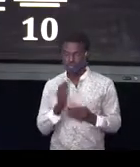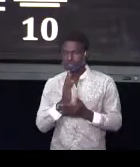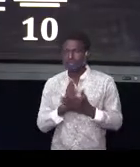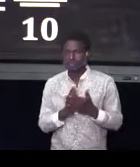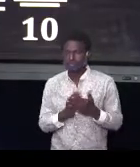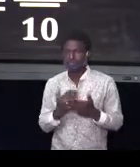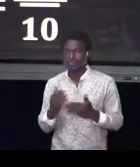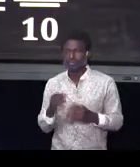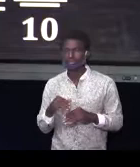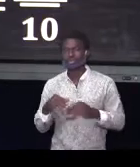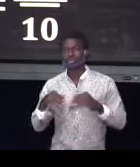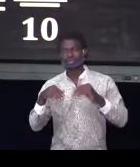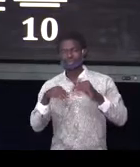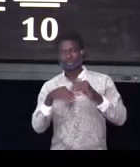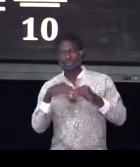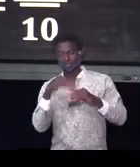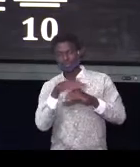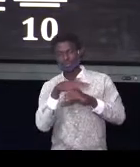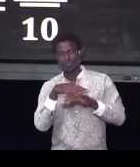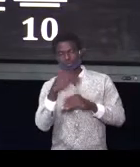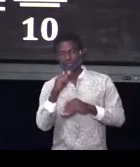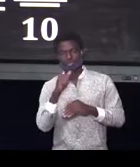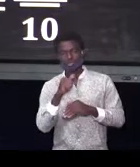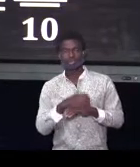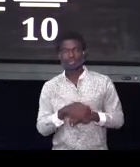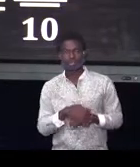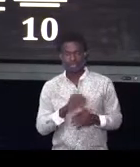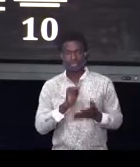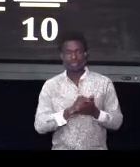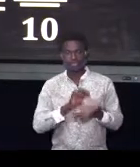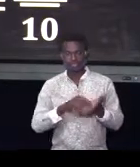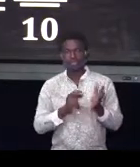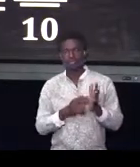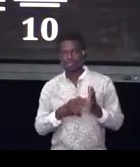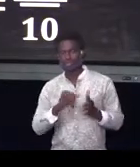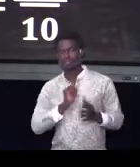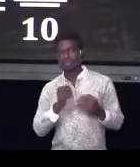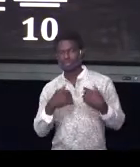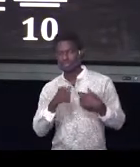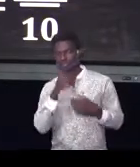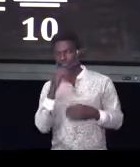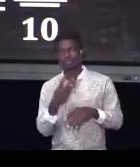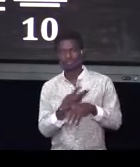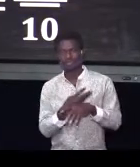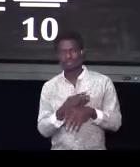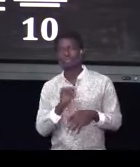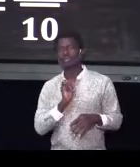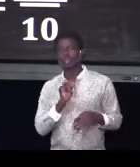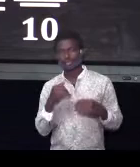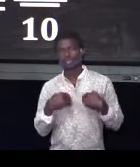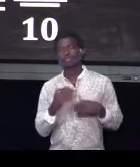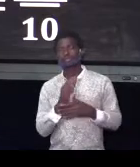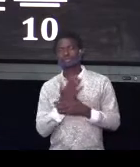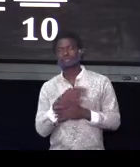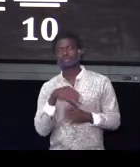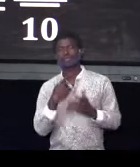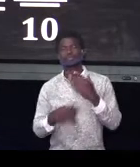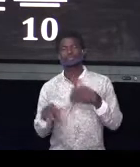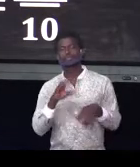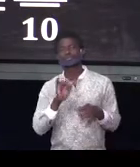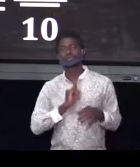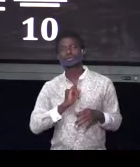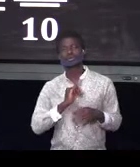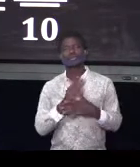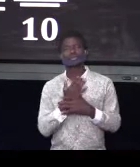something over 10. Mind you, 60 to 10, that means I have not multiplied, I have divided. So what